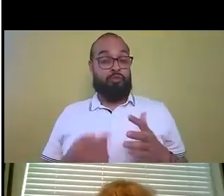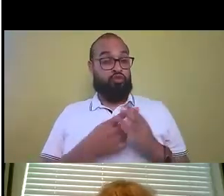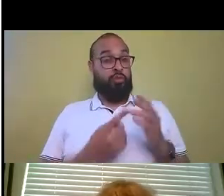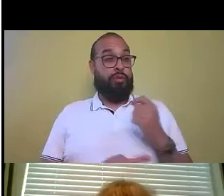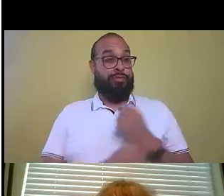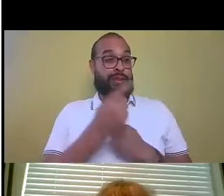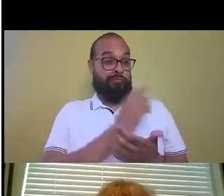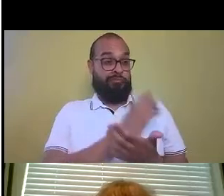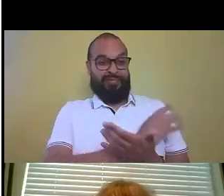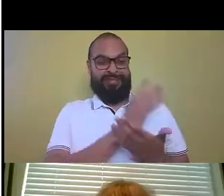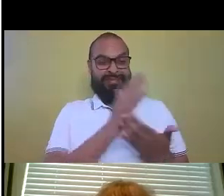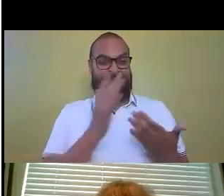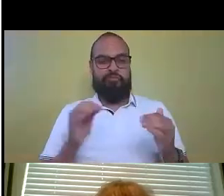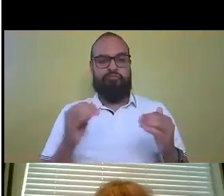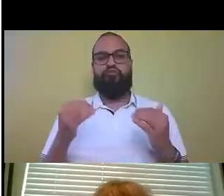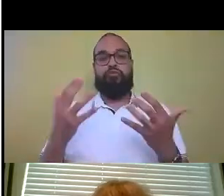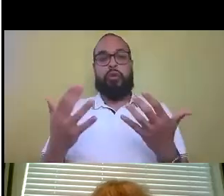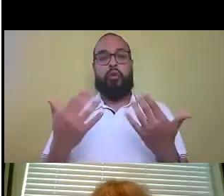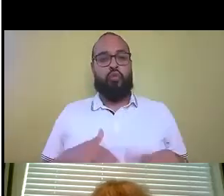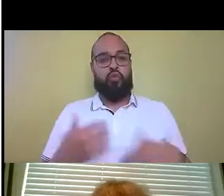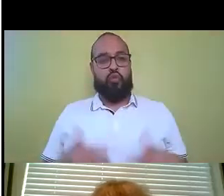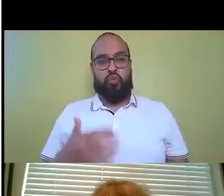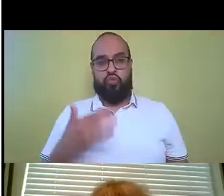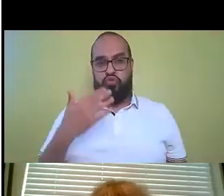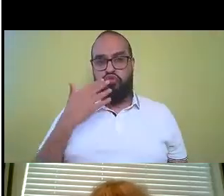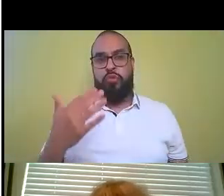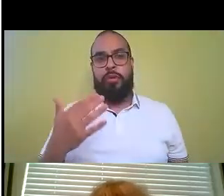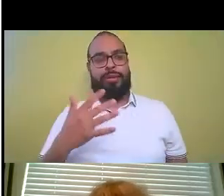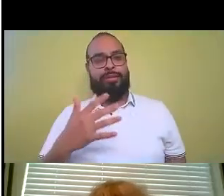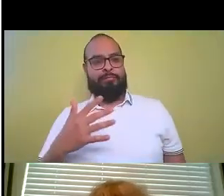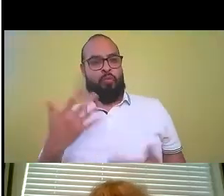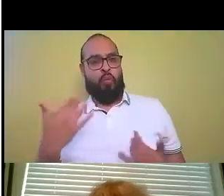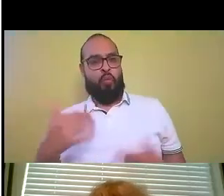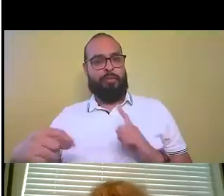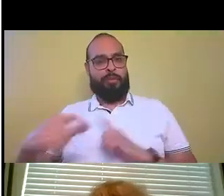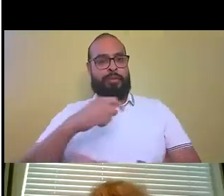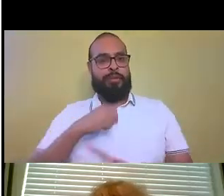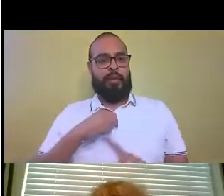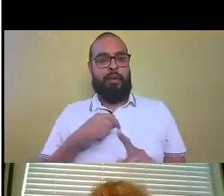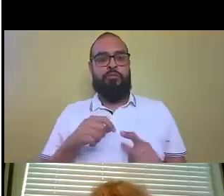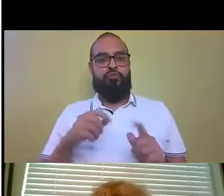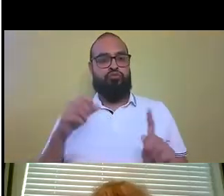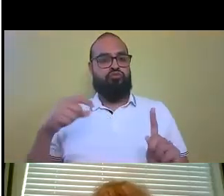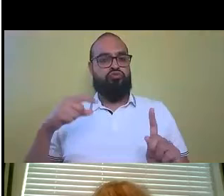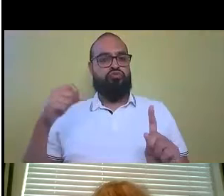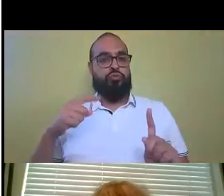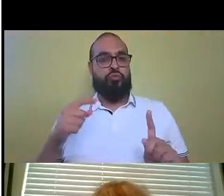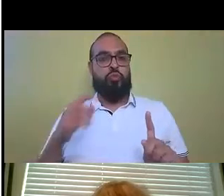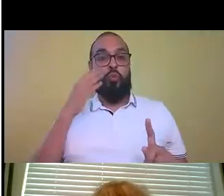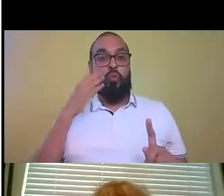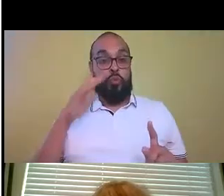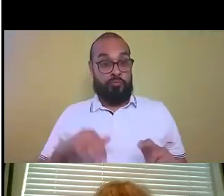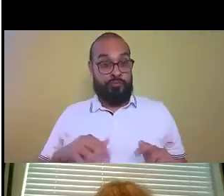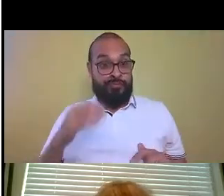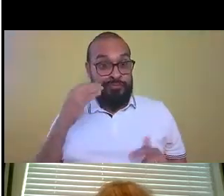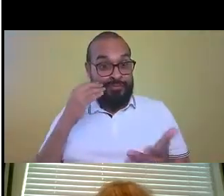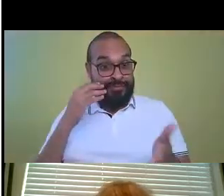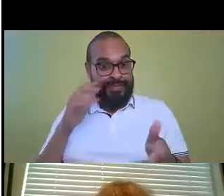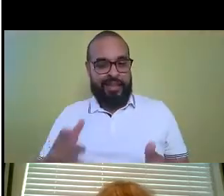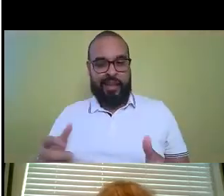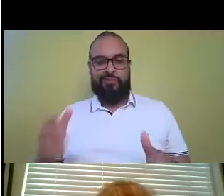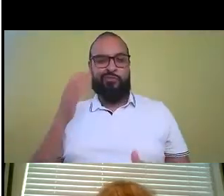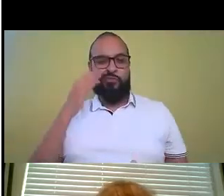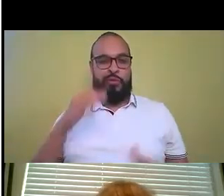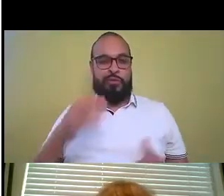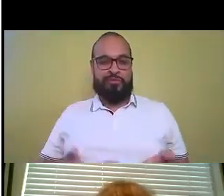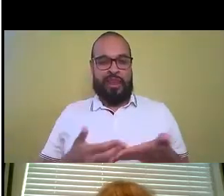giving rich sensory input. You could be thinking about wheelbarrow walking your child to the breakfast table. You could,